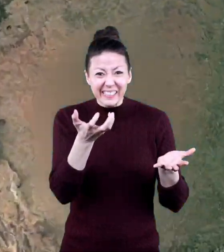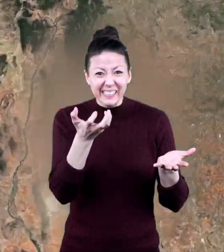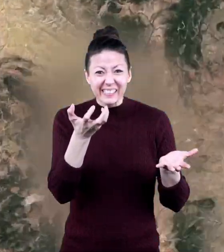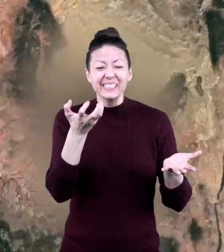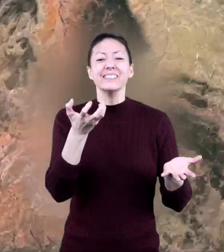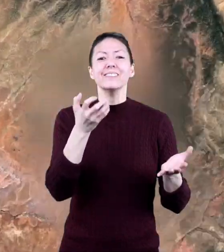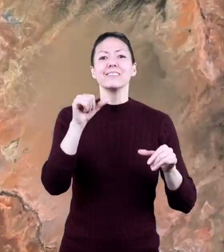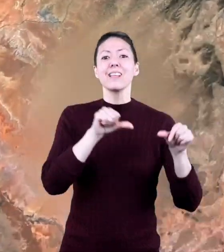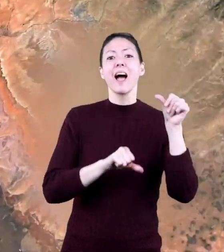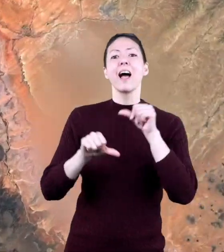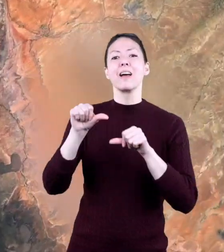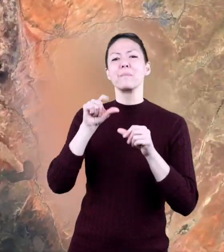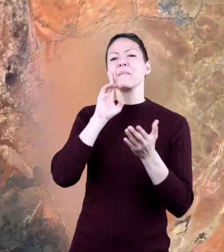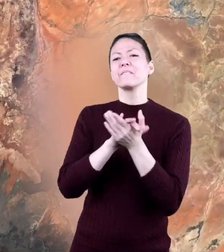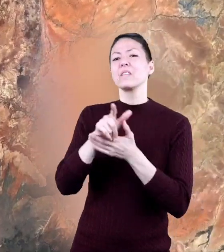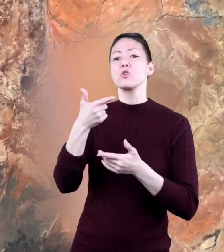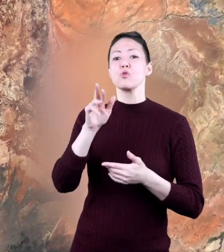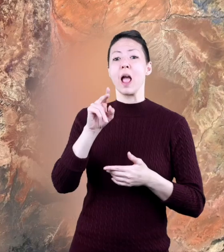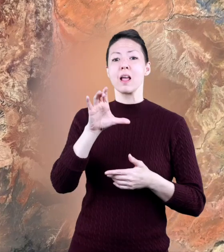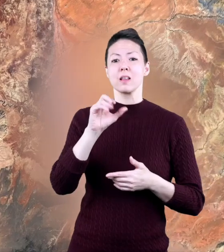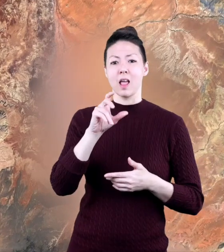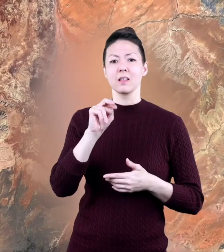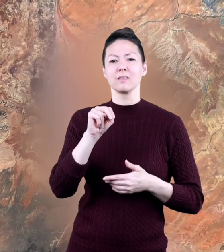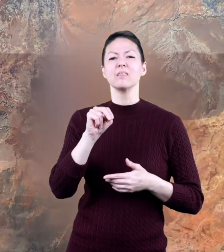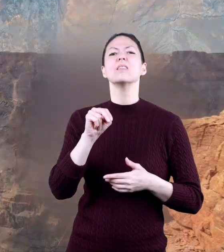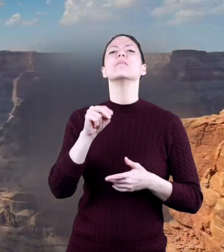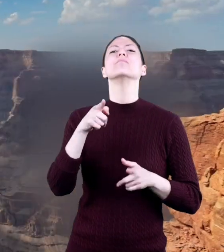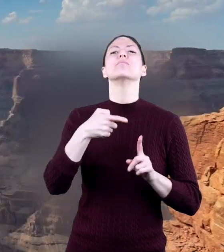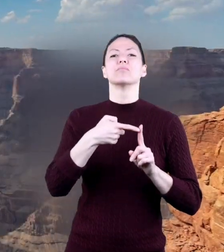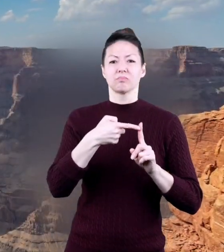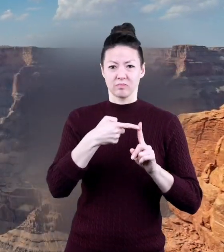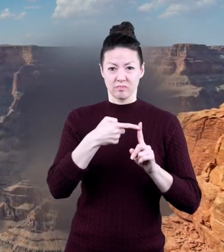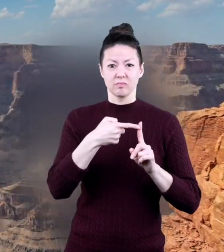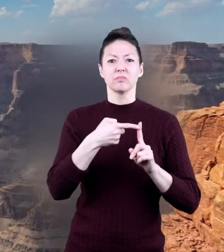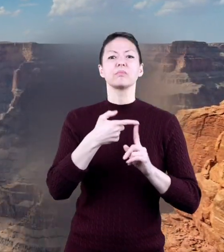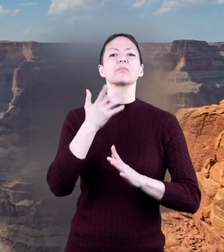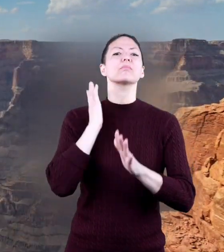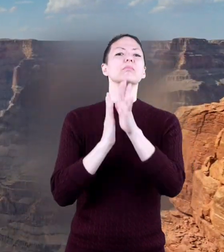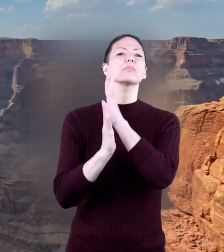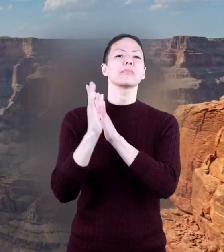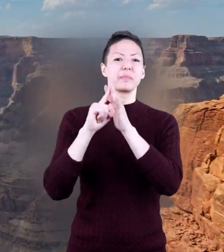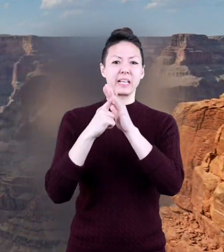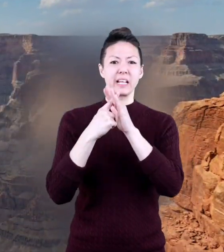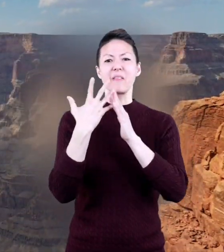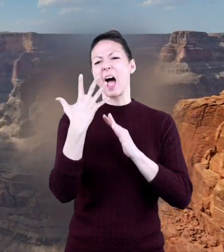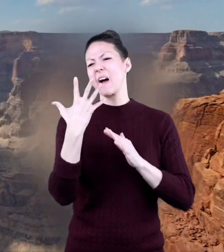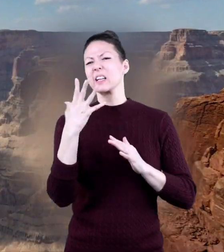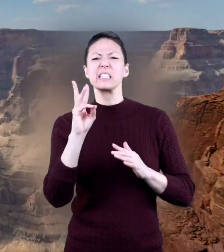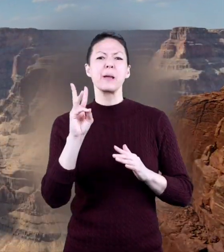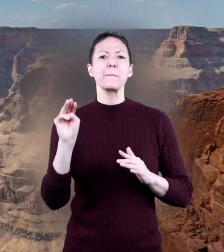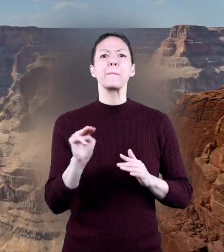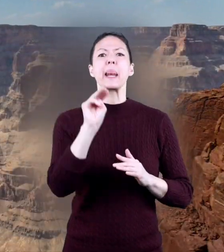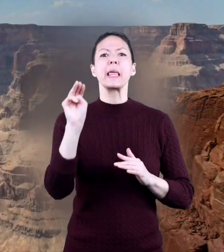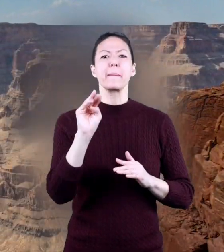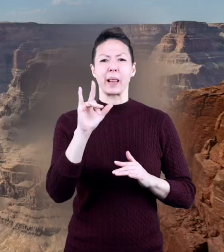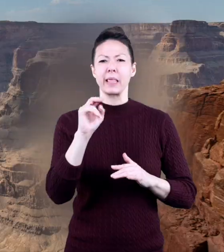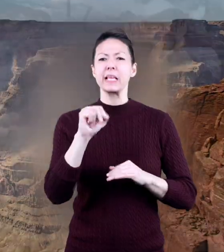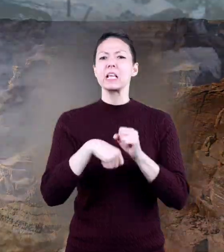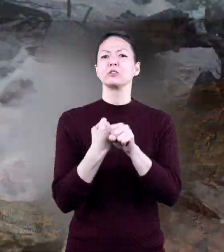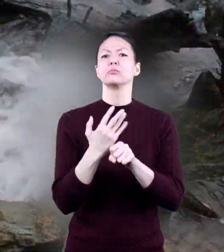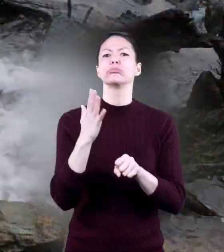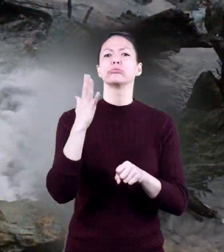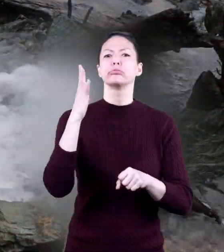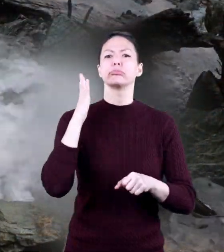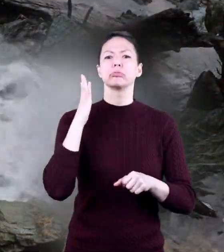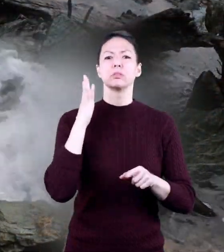scientists believe that the colorado river may have carved out the grand canyon beginning five or six million years ago